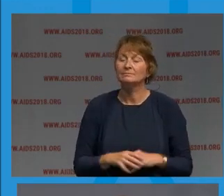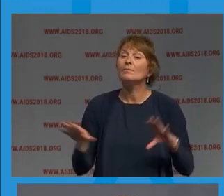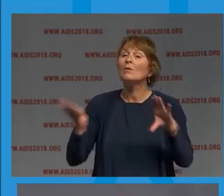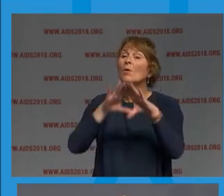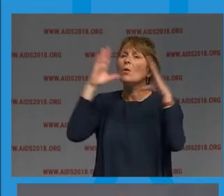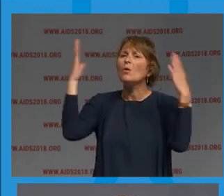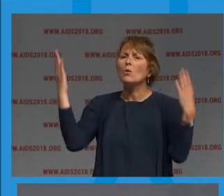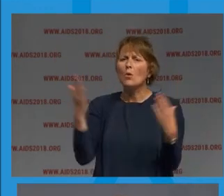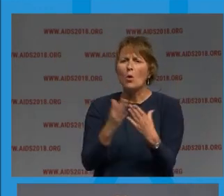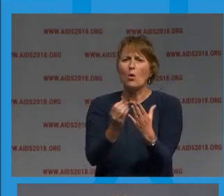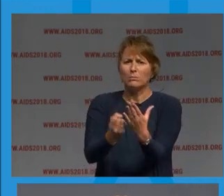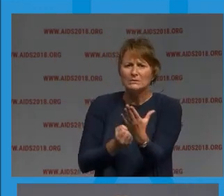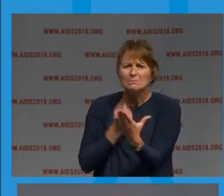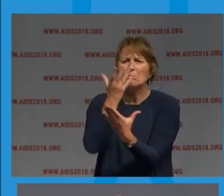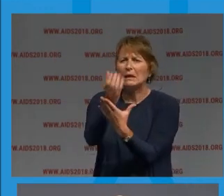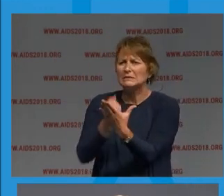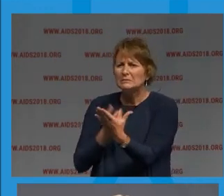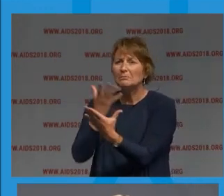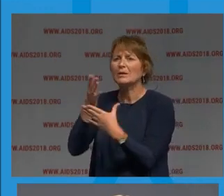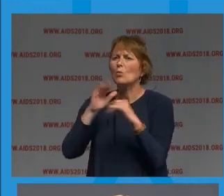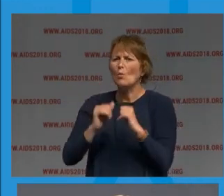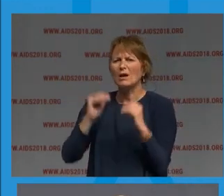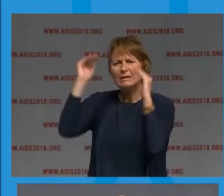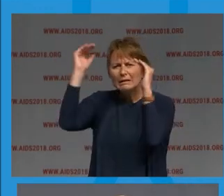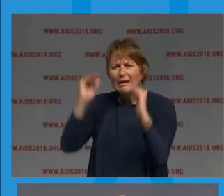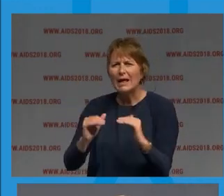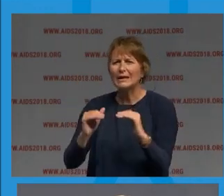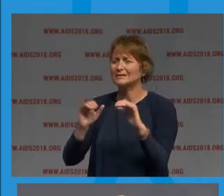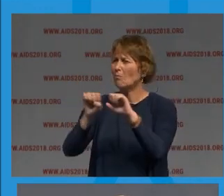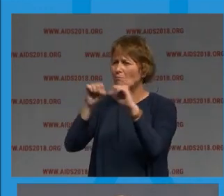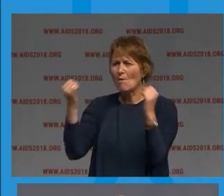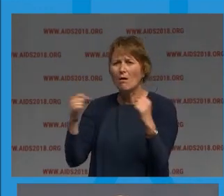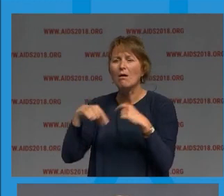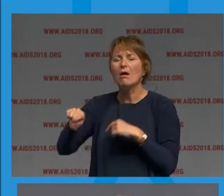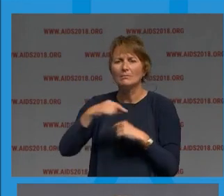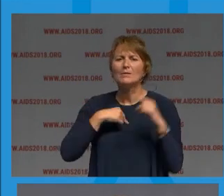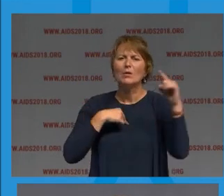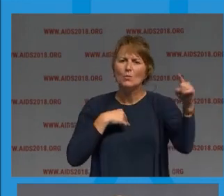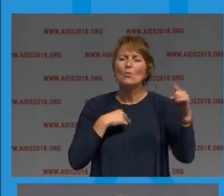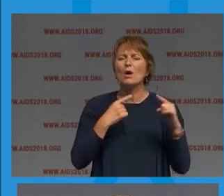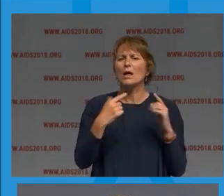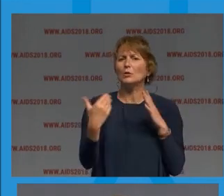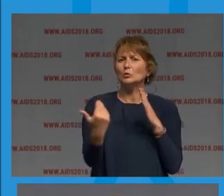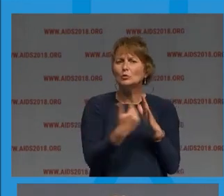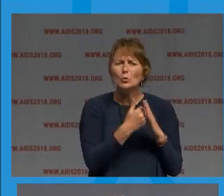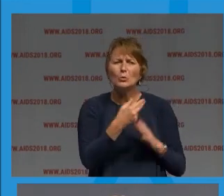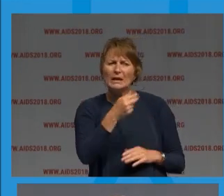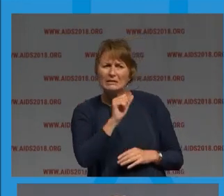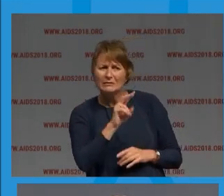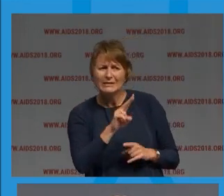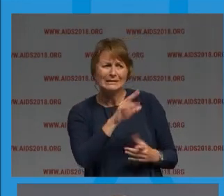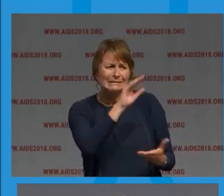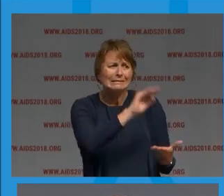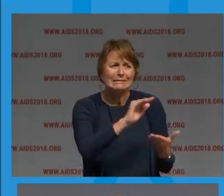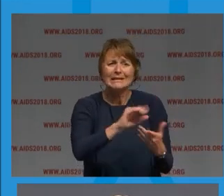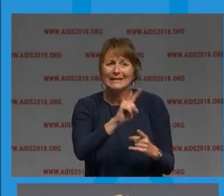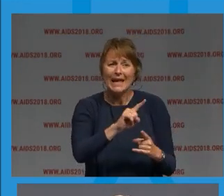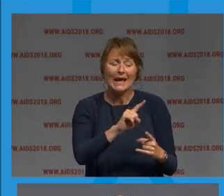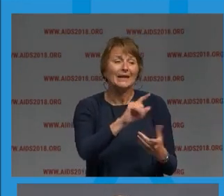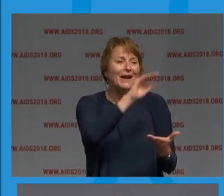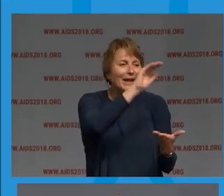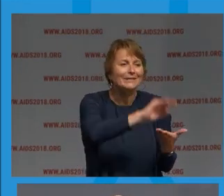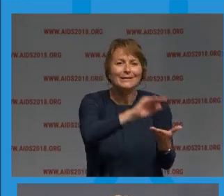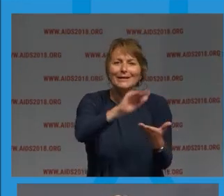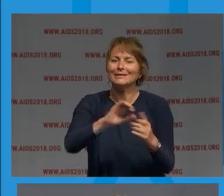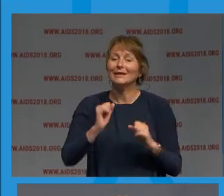drug control directed to harm reduction can decrease number of new HIV cases and HIV-related deaths for